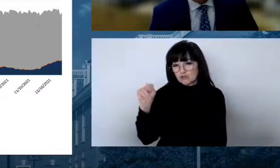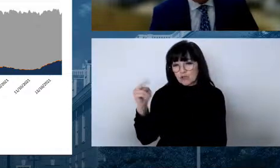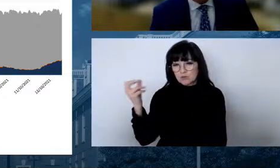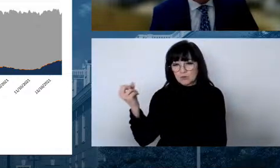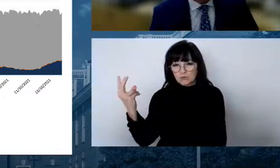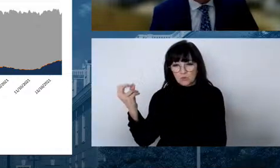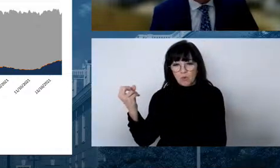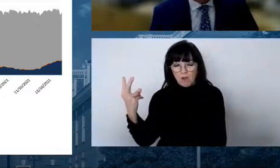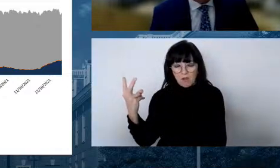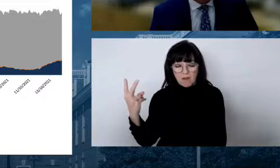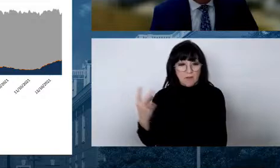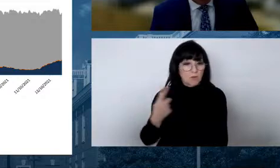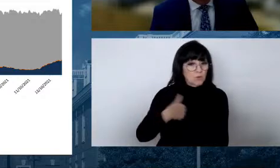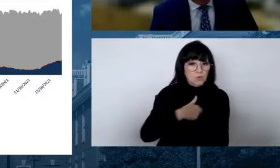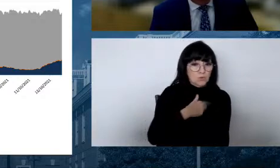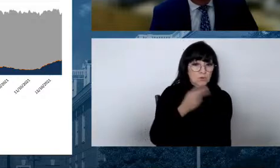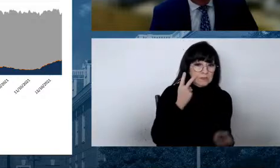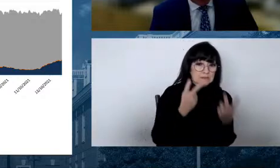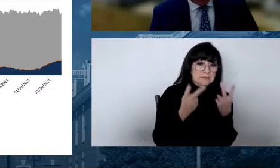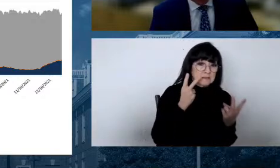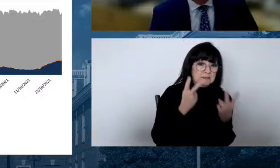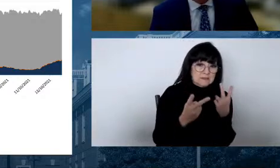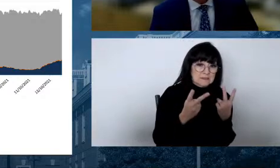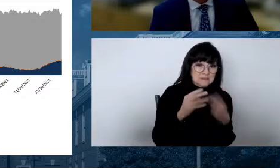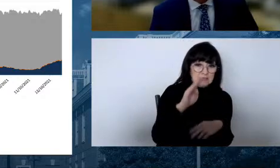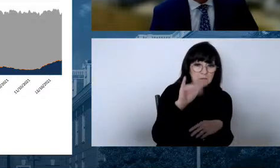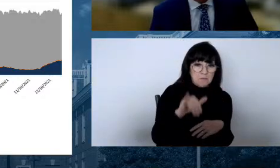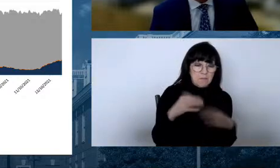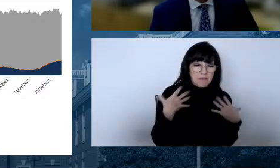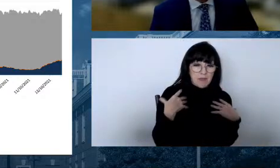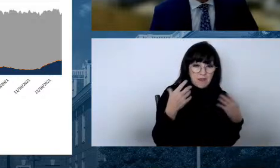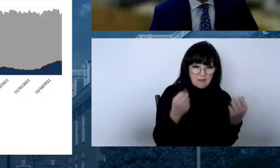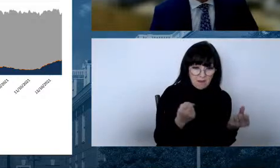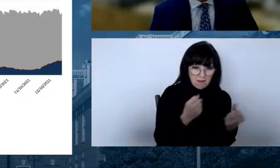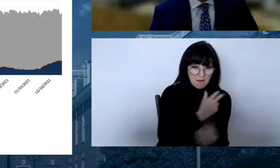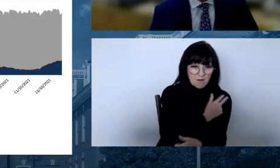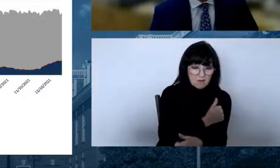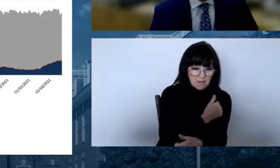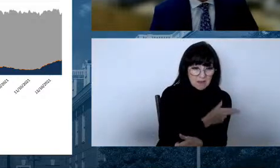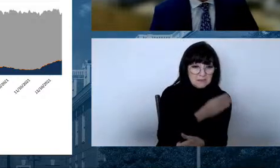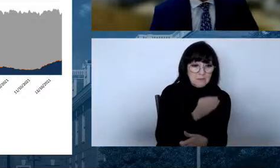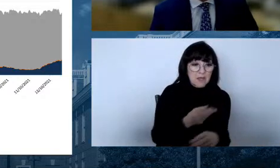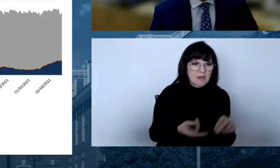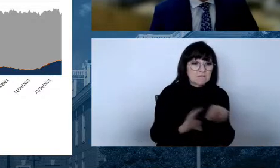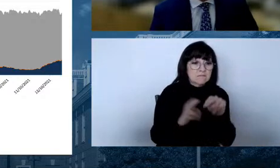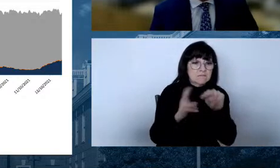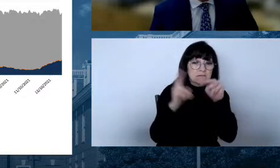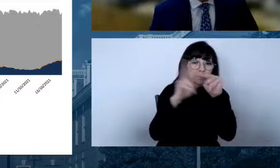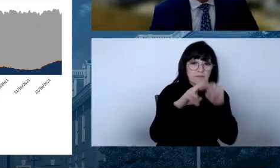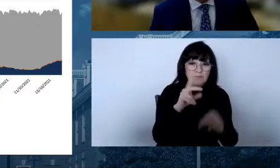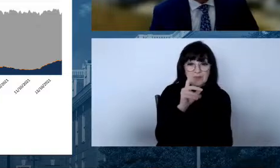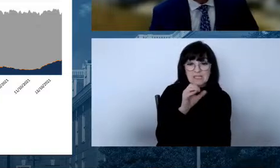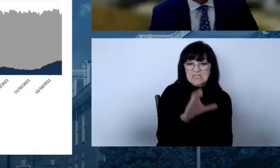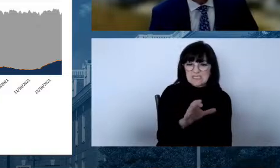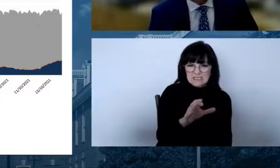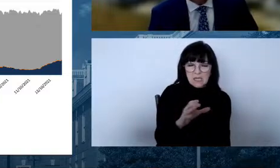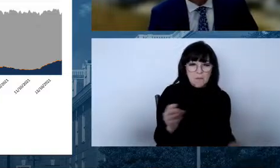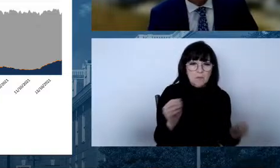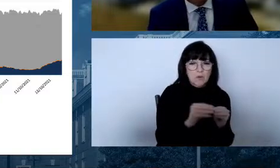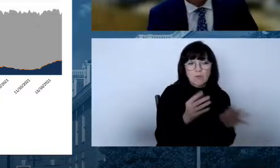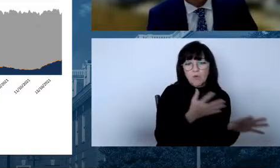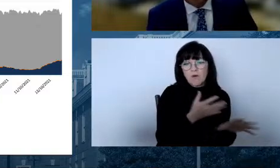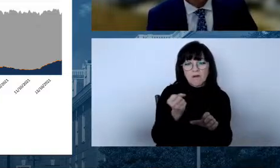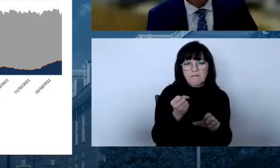at Bay Health and what we're actually seeing in the state as well is that the rise in the month of December has been more rapid than it was last